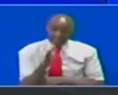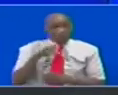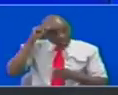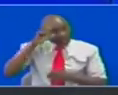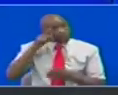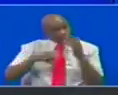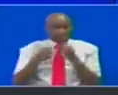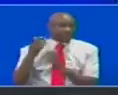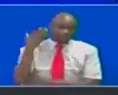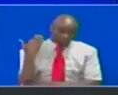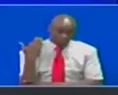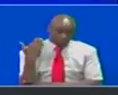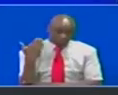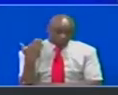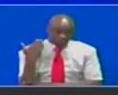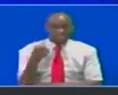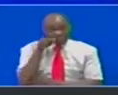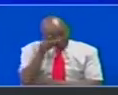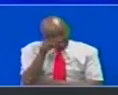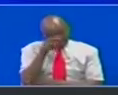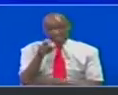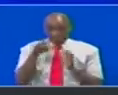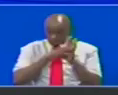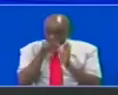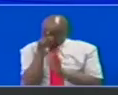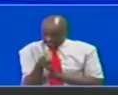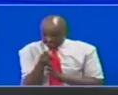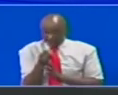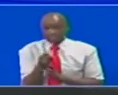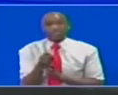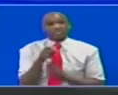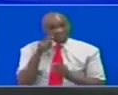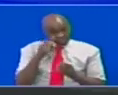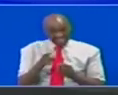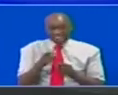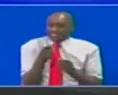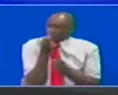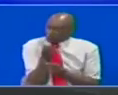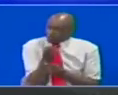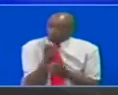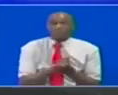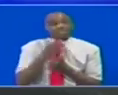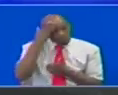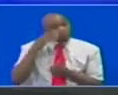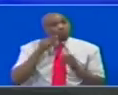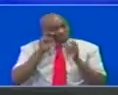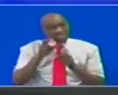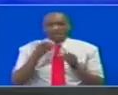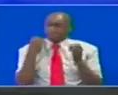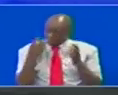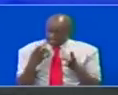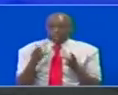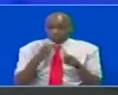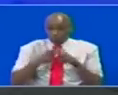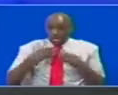these lessons. And this episode, or indeed edition of Lest We Forget, is just a sneak peek, because I'm sure you've seen that promo coming